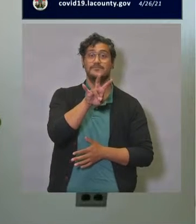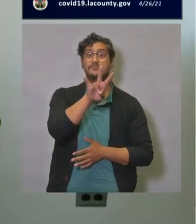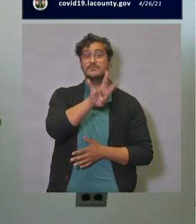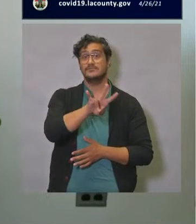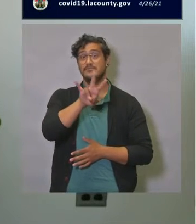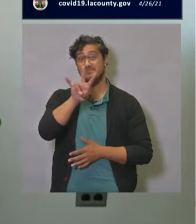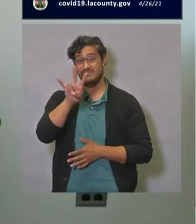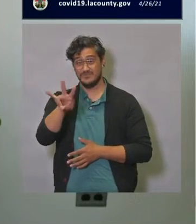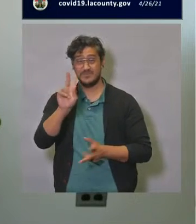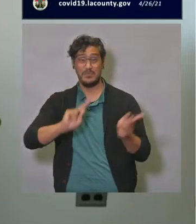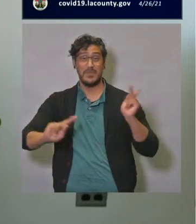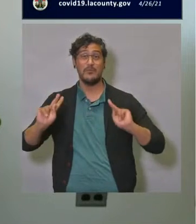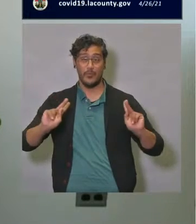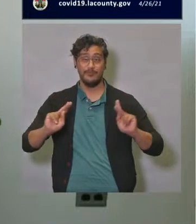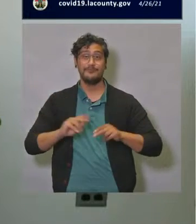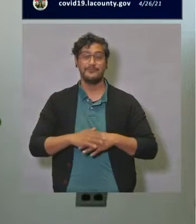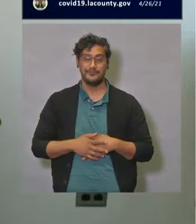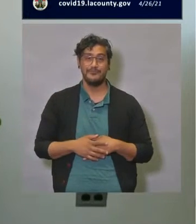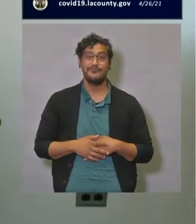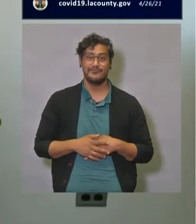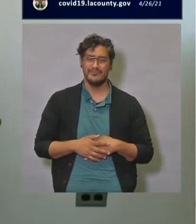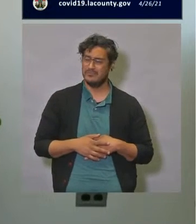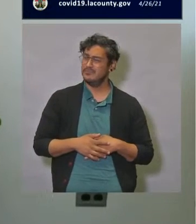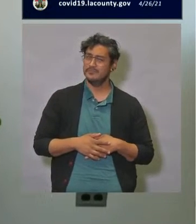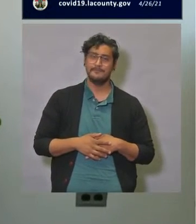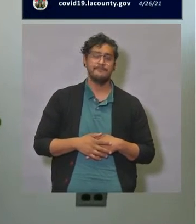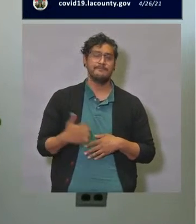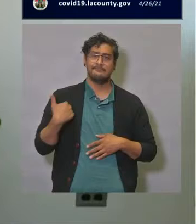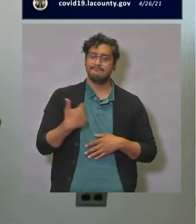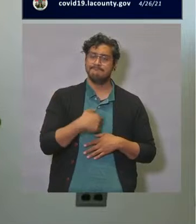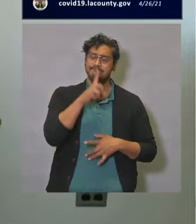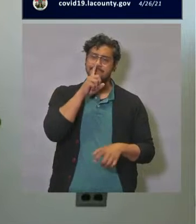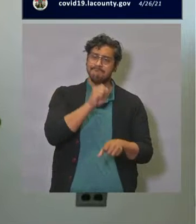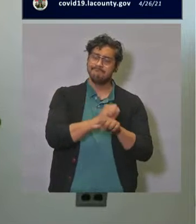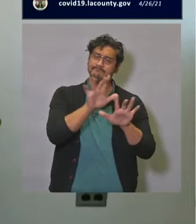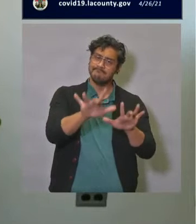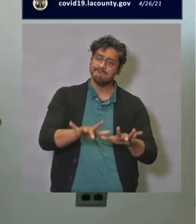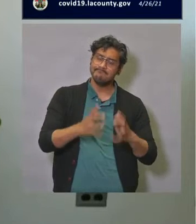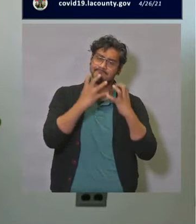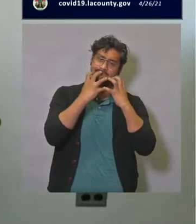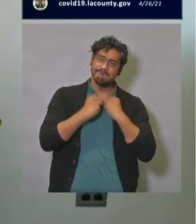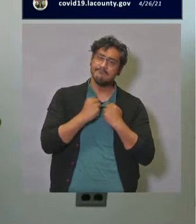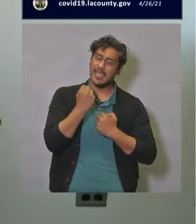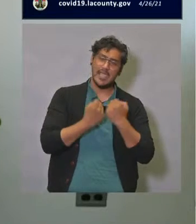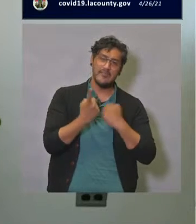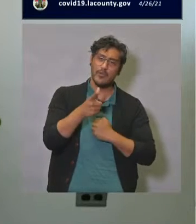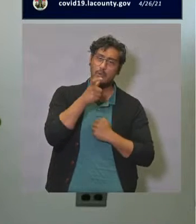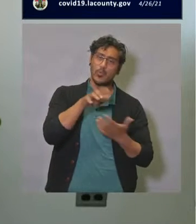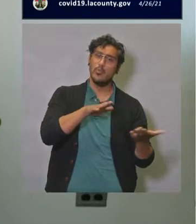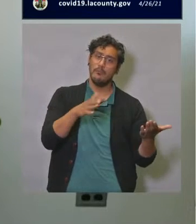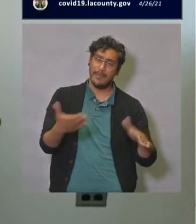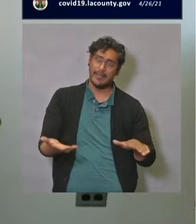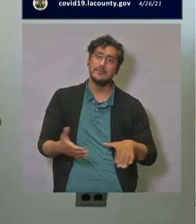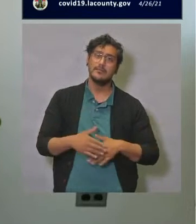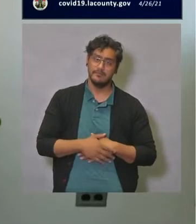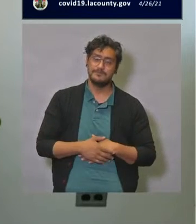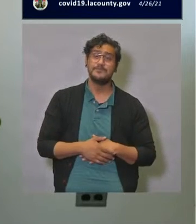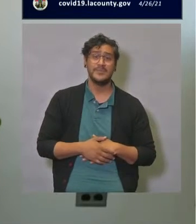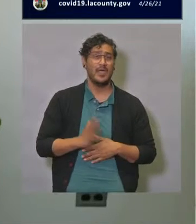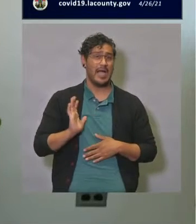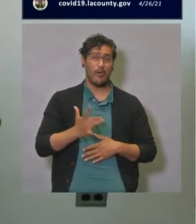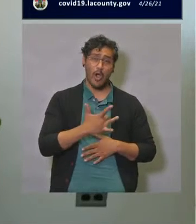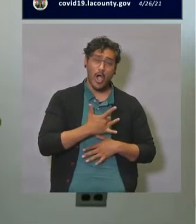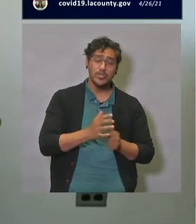23,777. Please know we keep everyone mourning the loss of a family member, friend, or coworker from COVID in our hearts and in